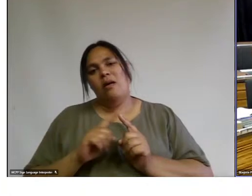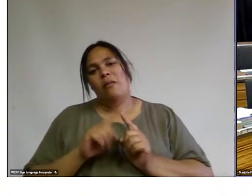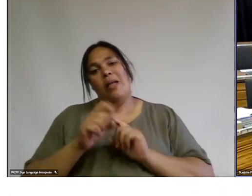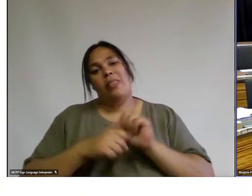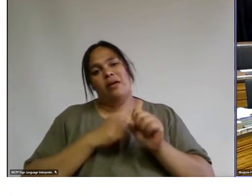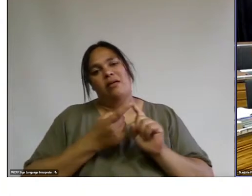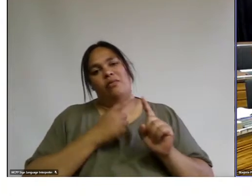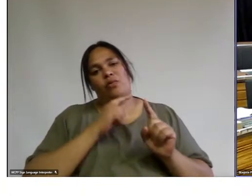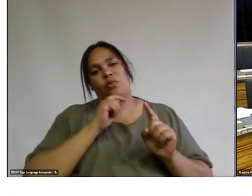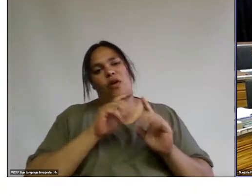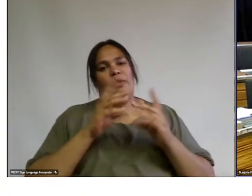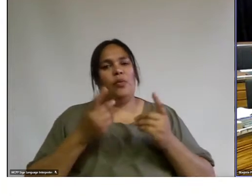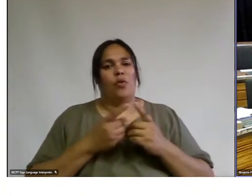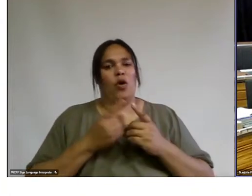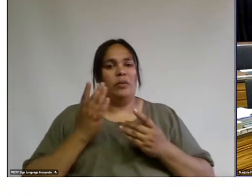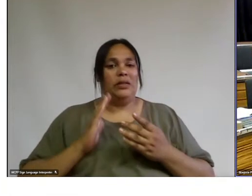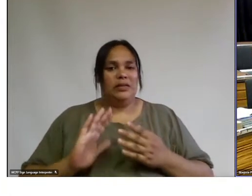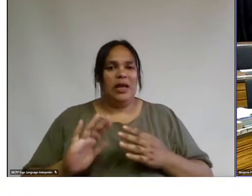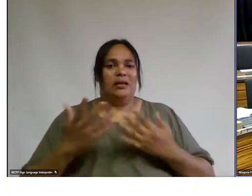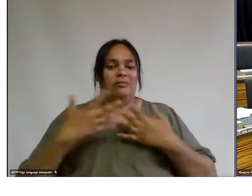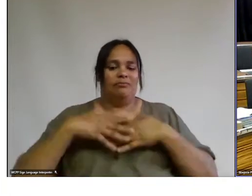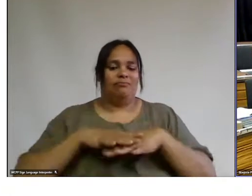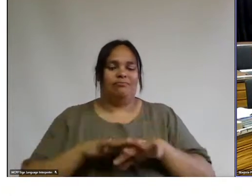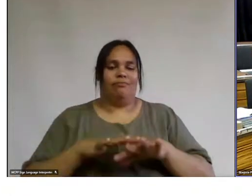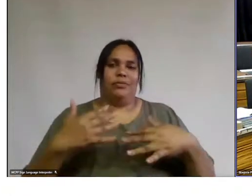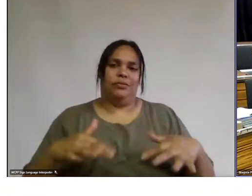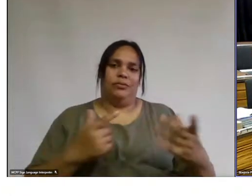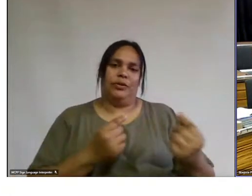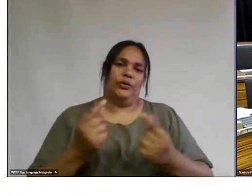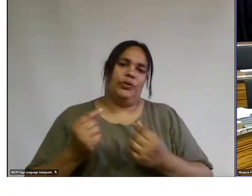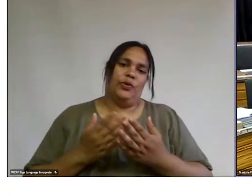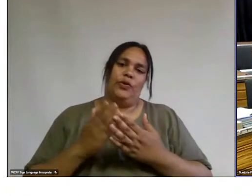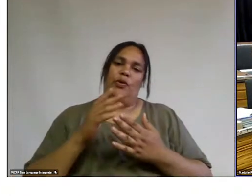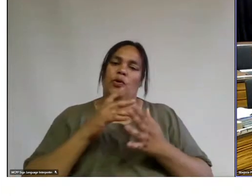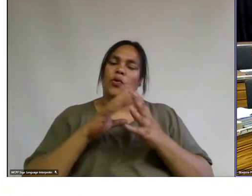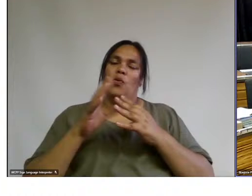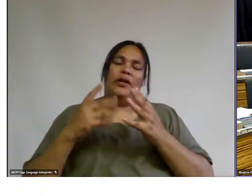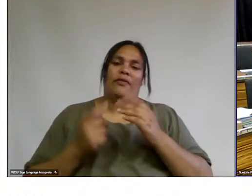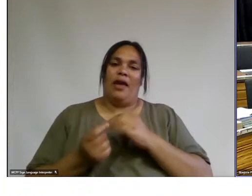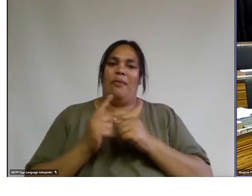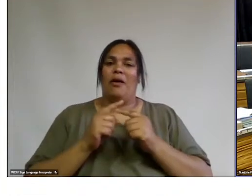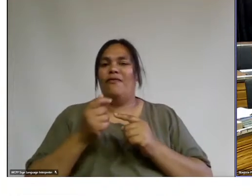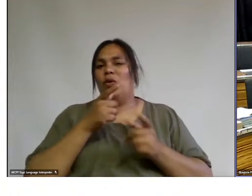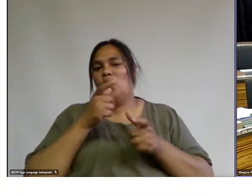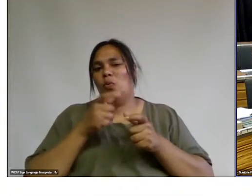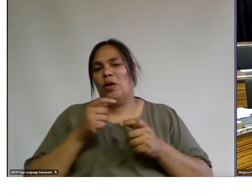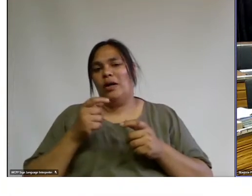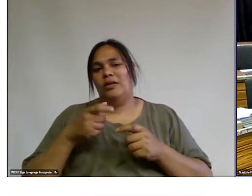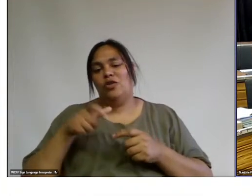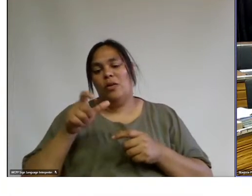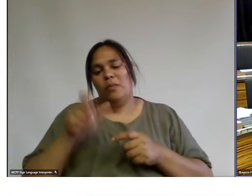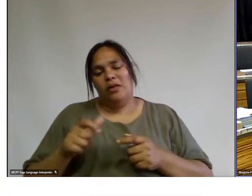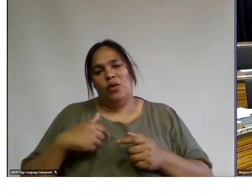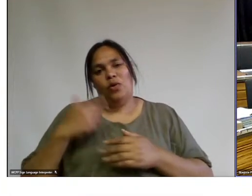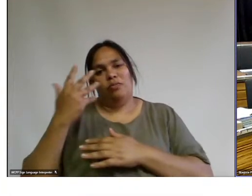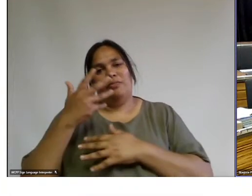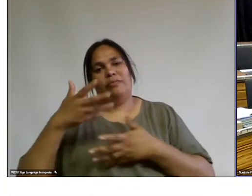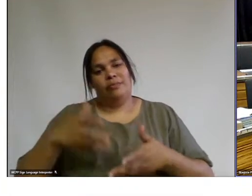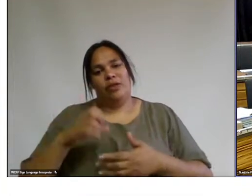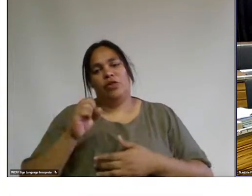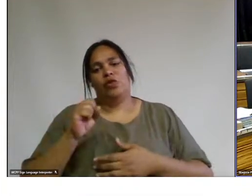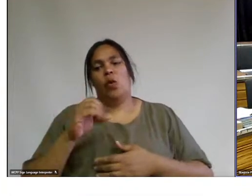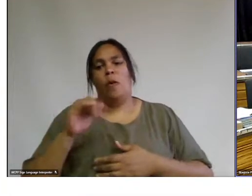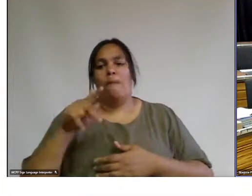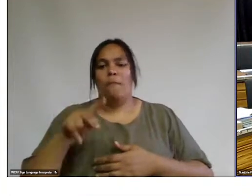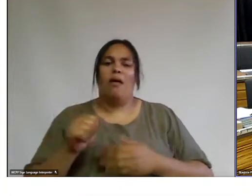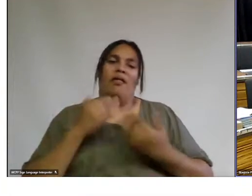the department side, I think that's something that they did the best that they could do under the circumstances. So with those few words, Chairperson, we present ourselves here to Scopa, and thank you very